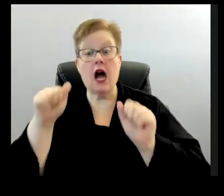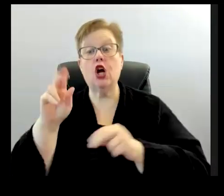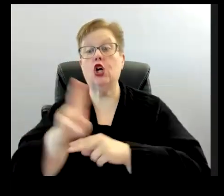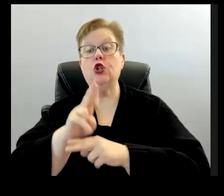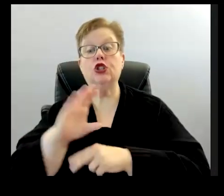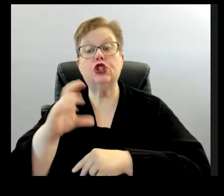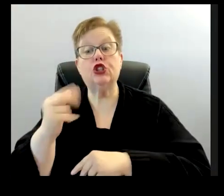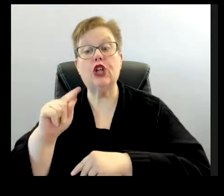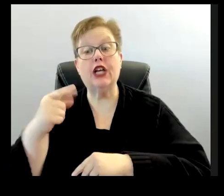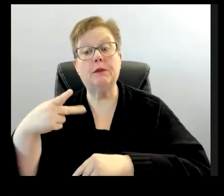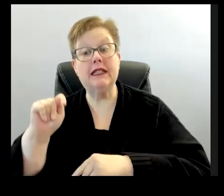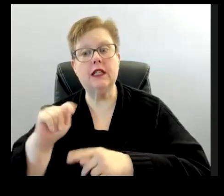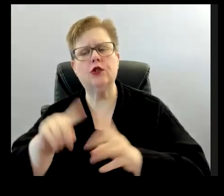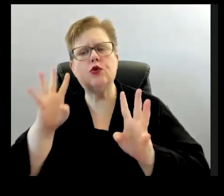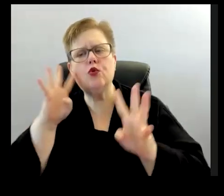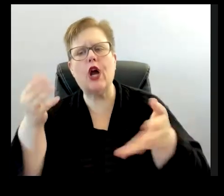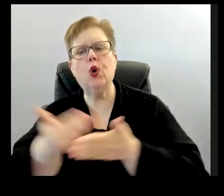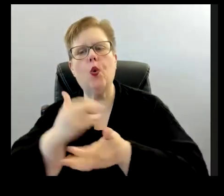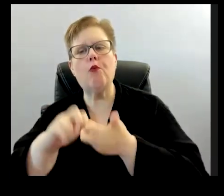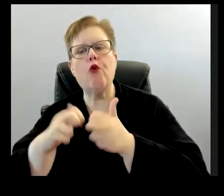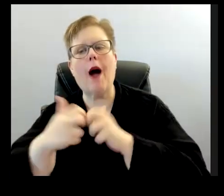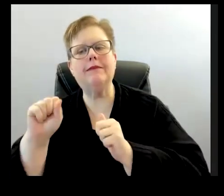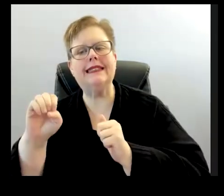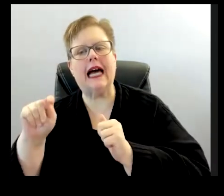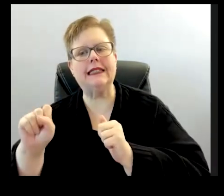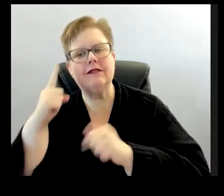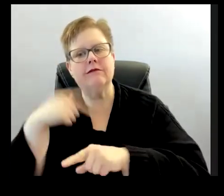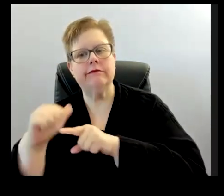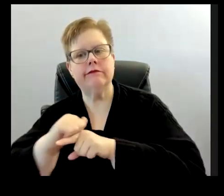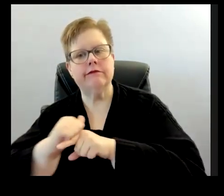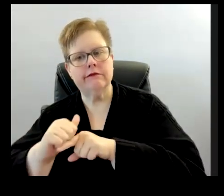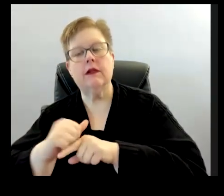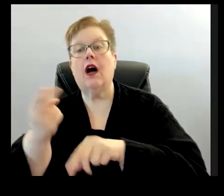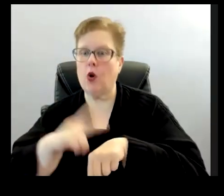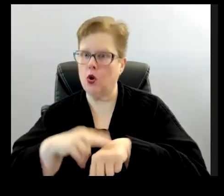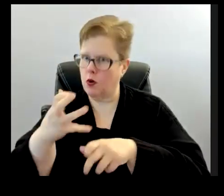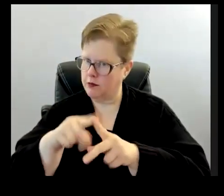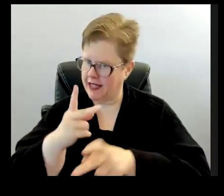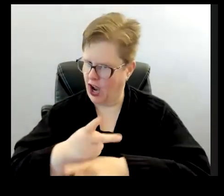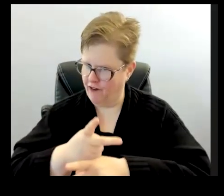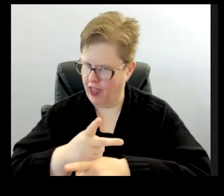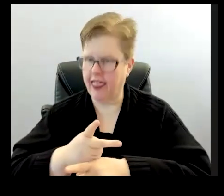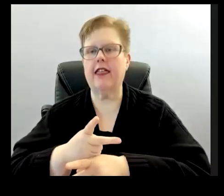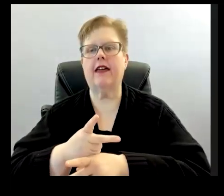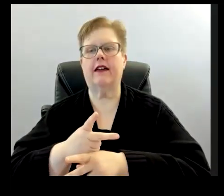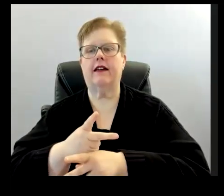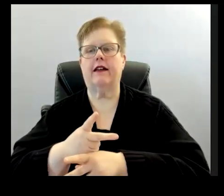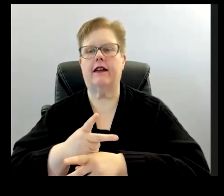use ChatGPT to create new problem sets for me. Although you do, of course, want to be careful